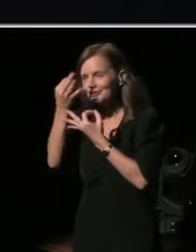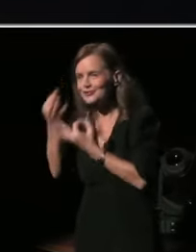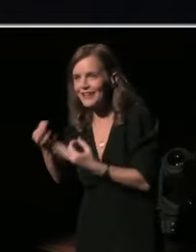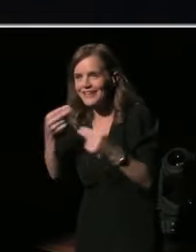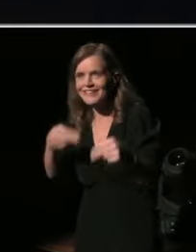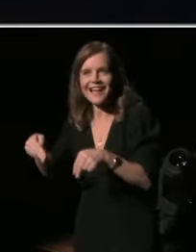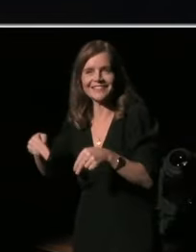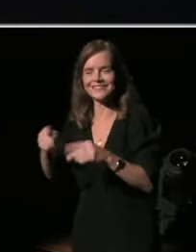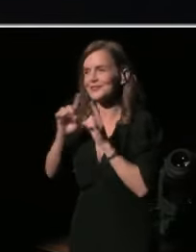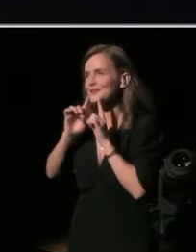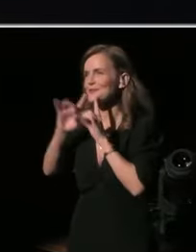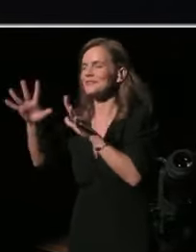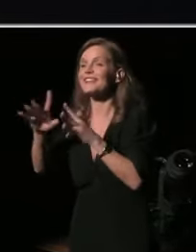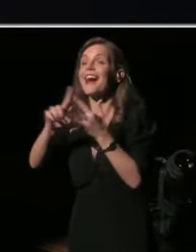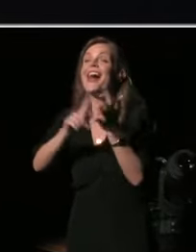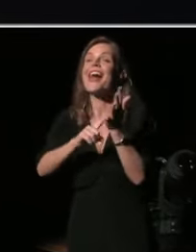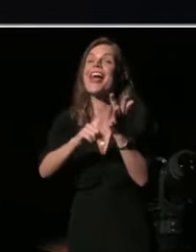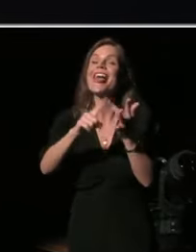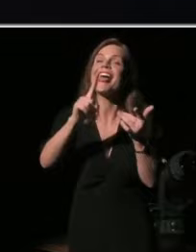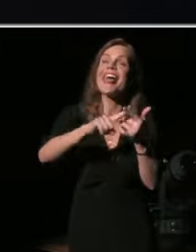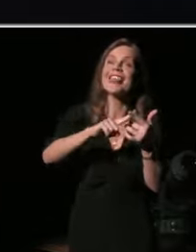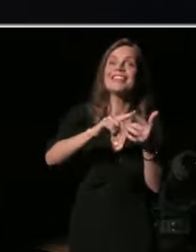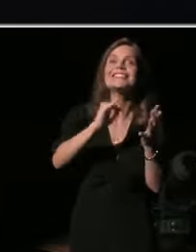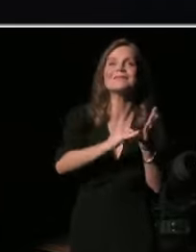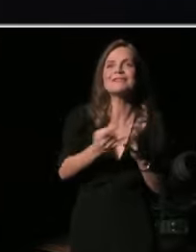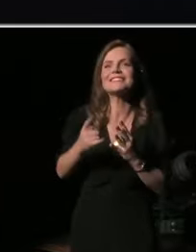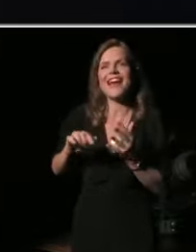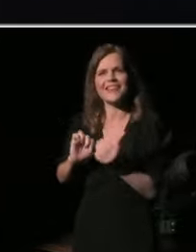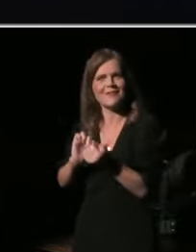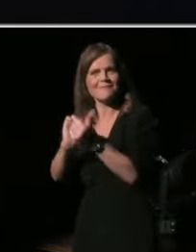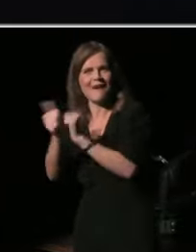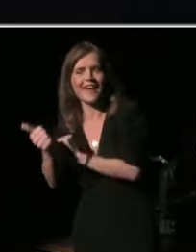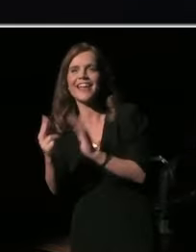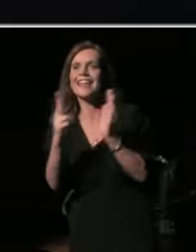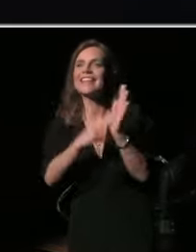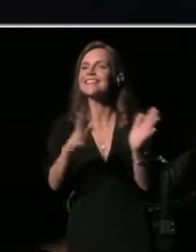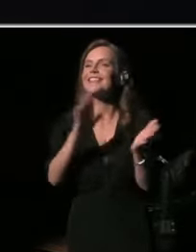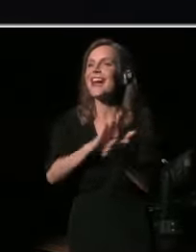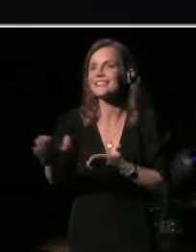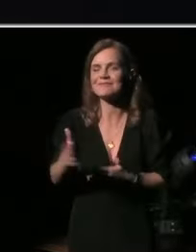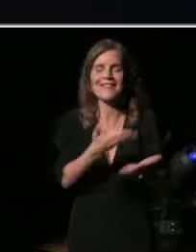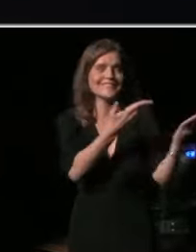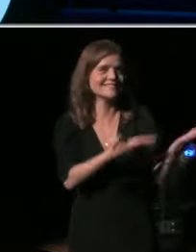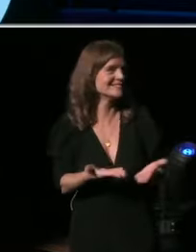fabulous Ellie Simmons, along with her Strictly dance partner, Nikita Kuzmi.